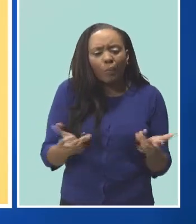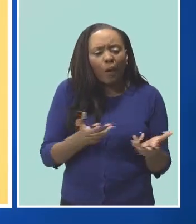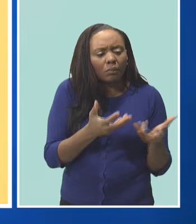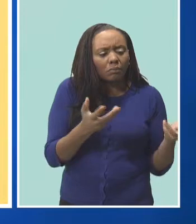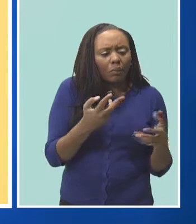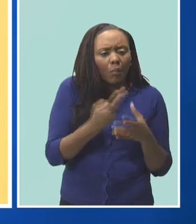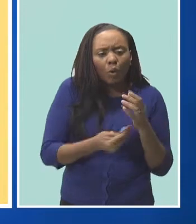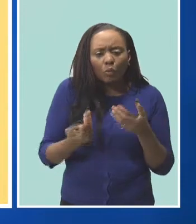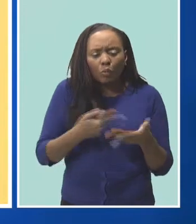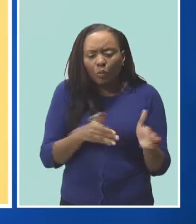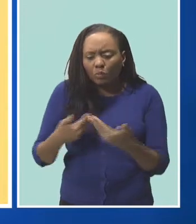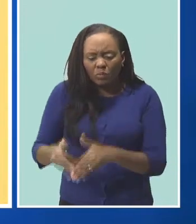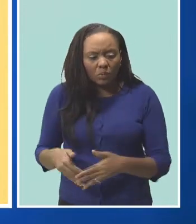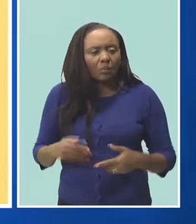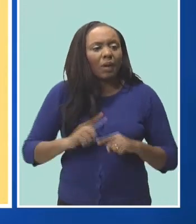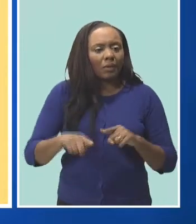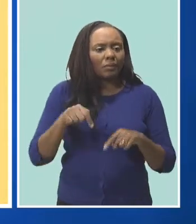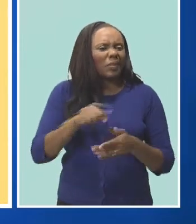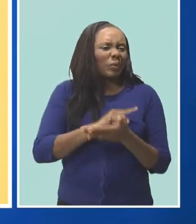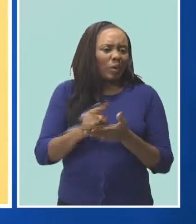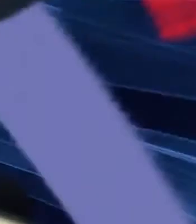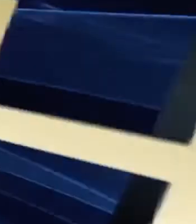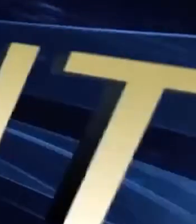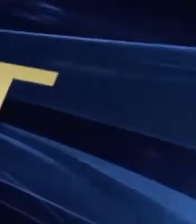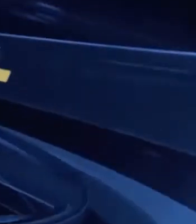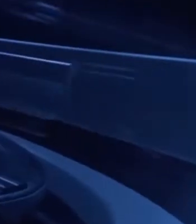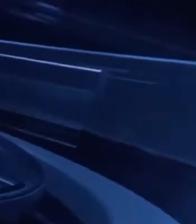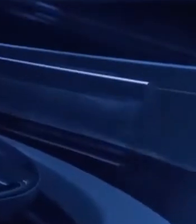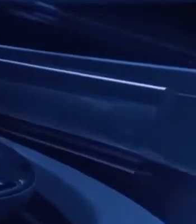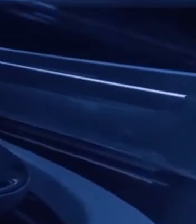hopefully during the course of the week we'll be able to do that.